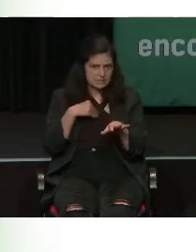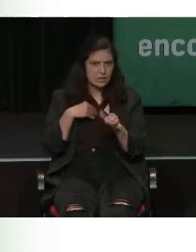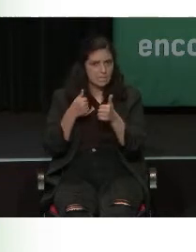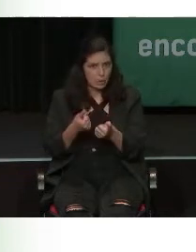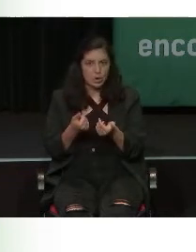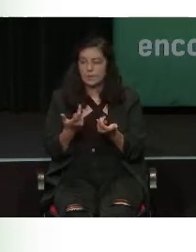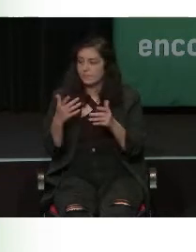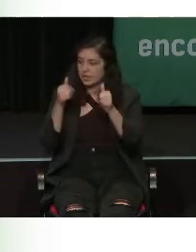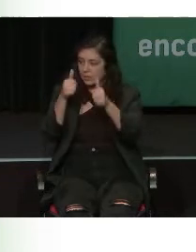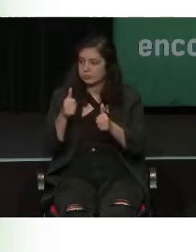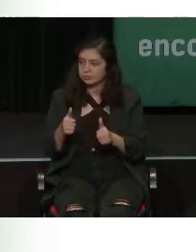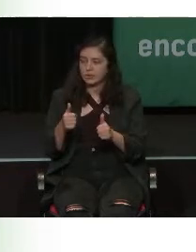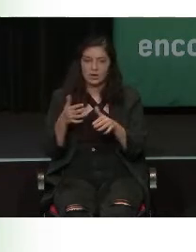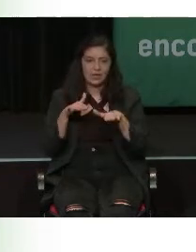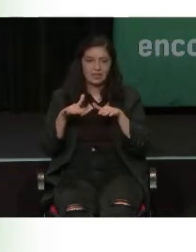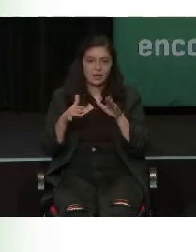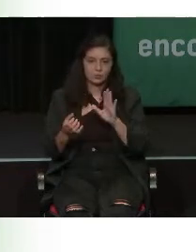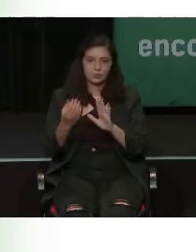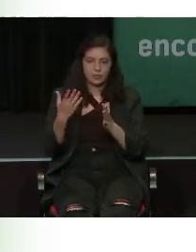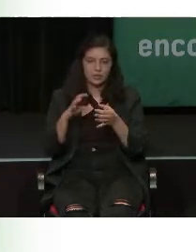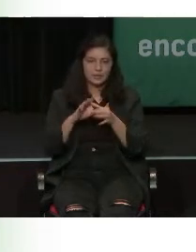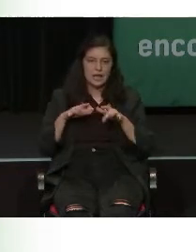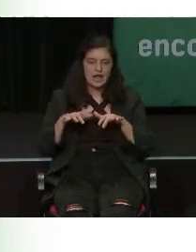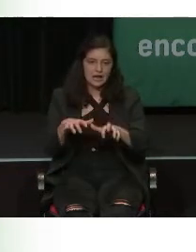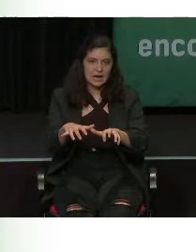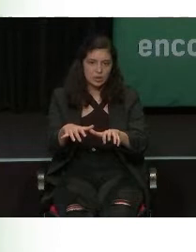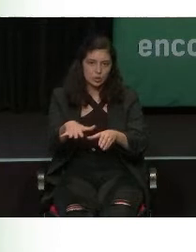poster made in Italy in one of the oncology